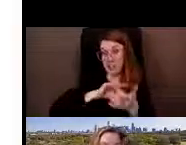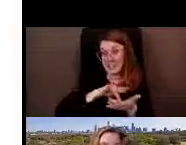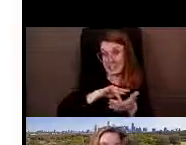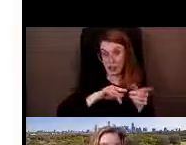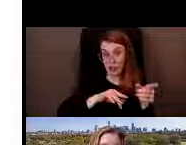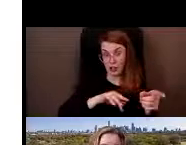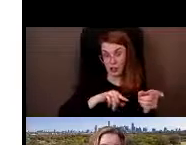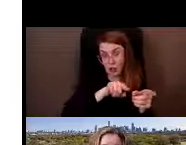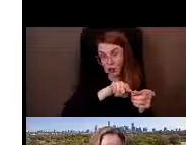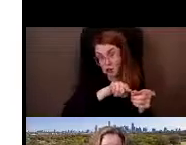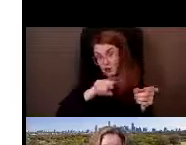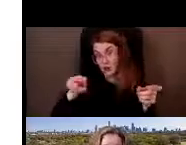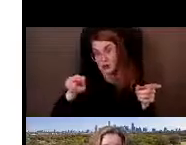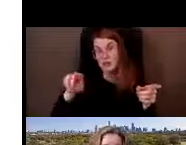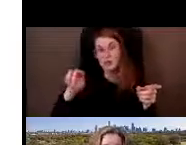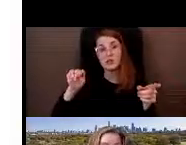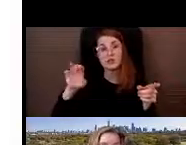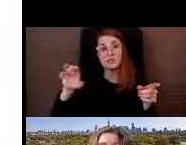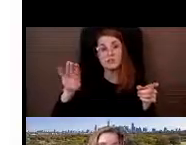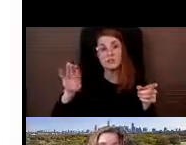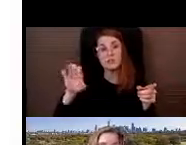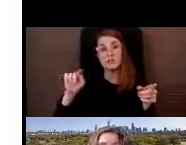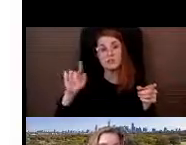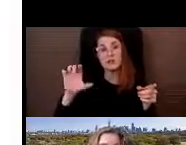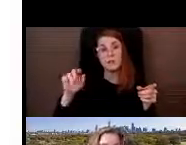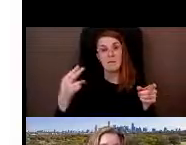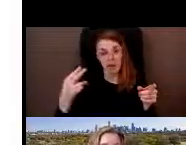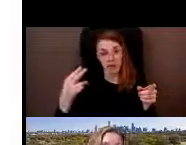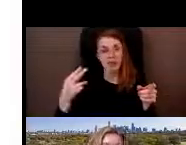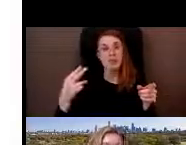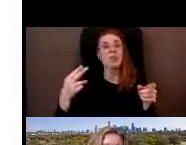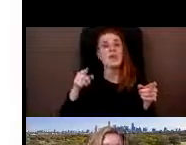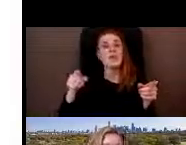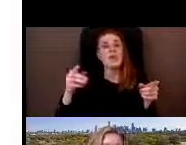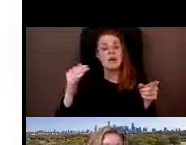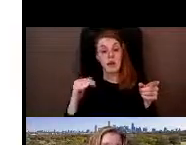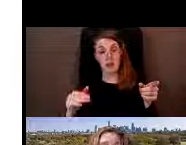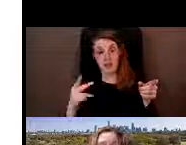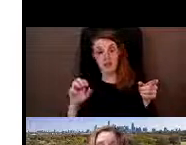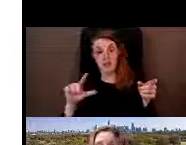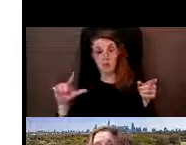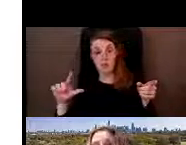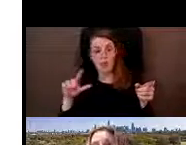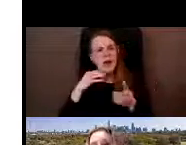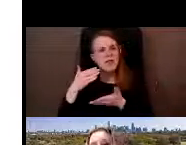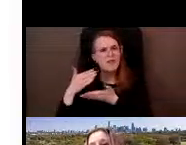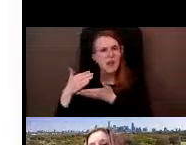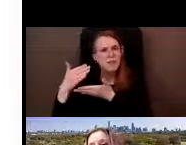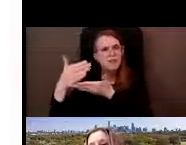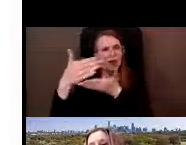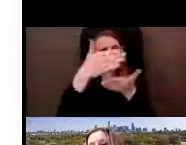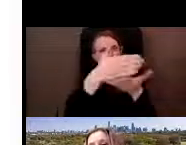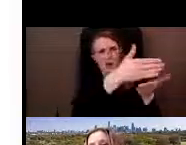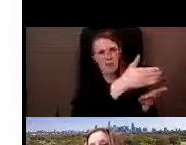to Macbeth here, and then to the pool with stops along the way. And then you would connect onto